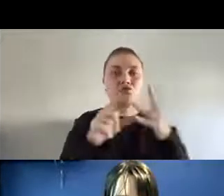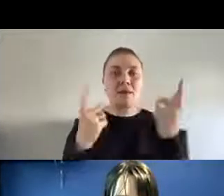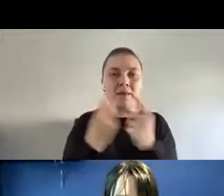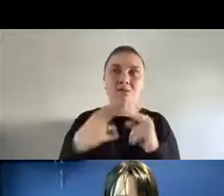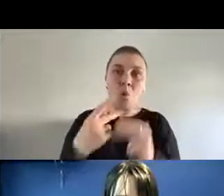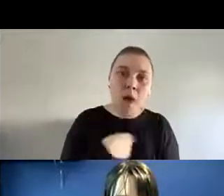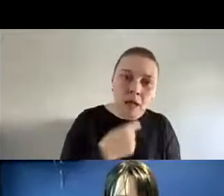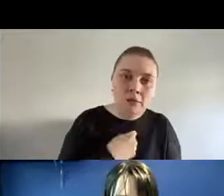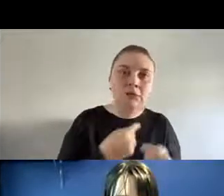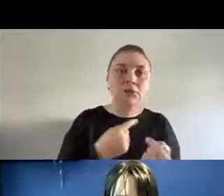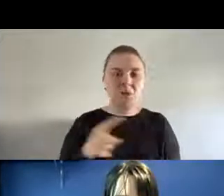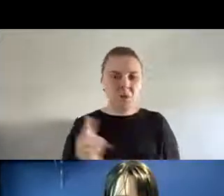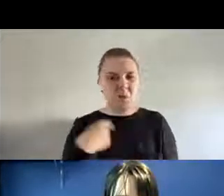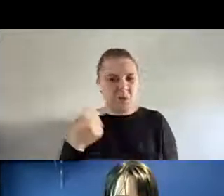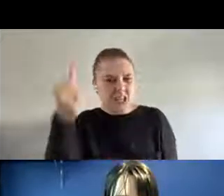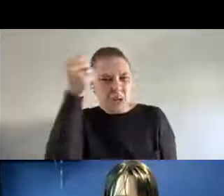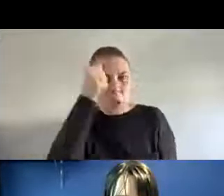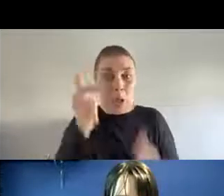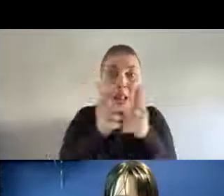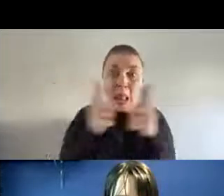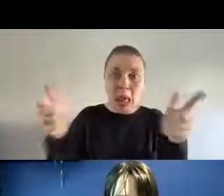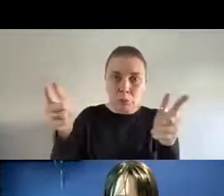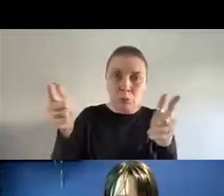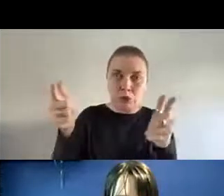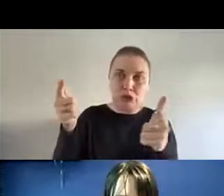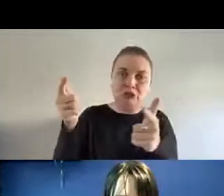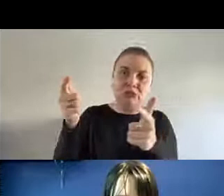the language there is quite